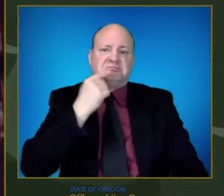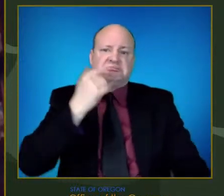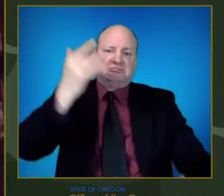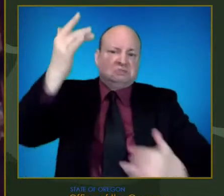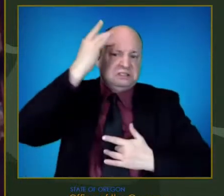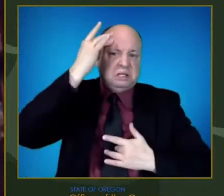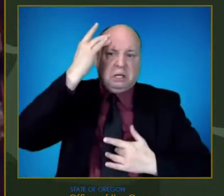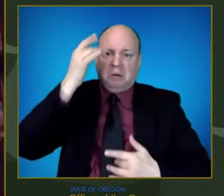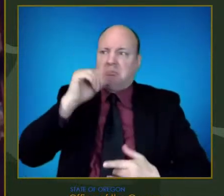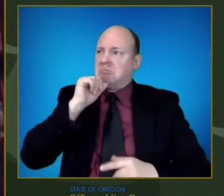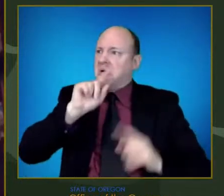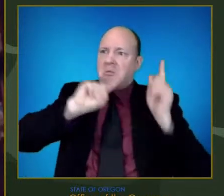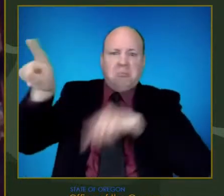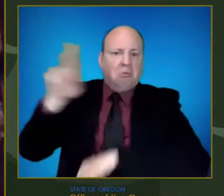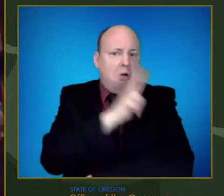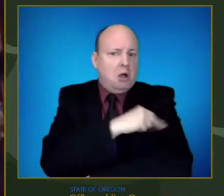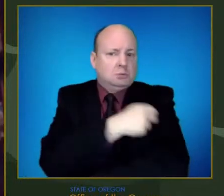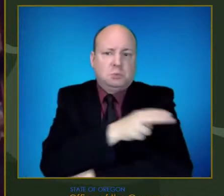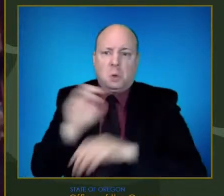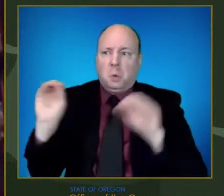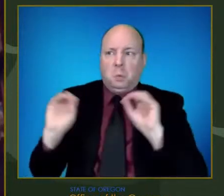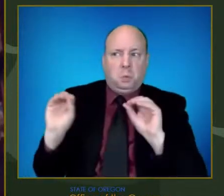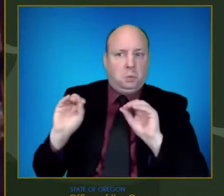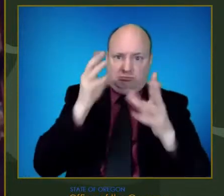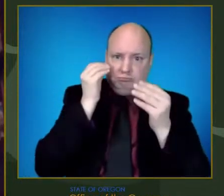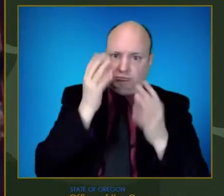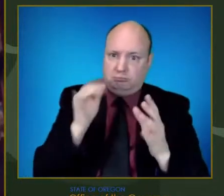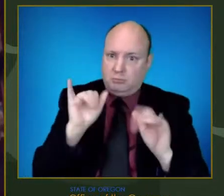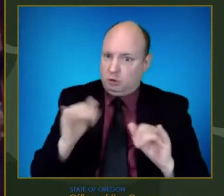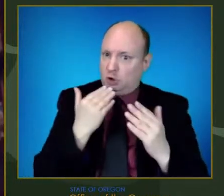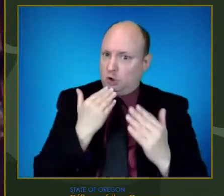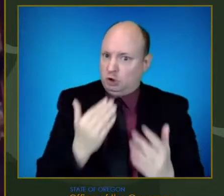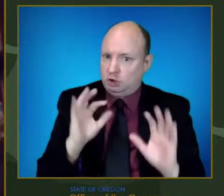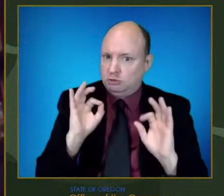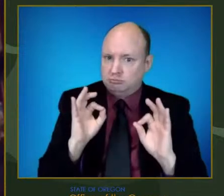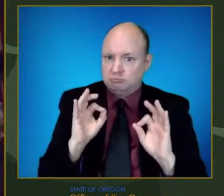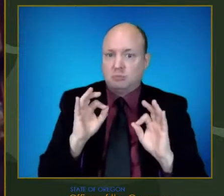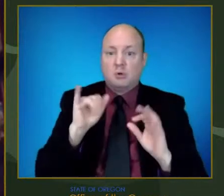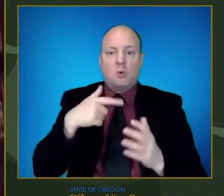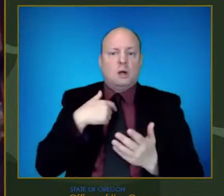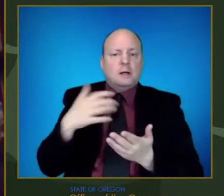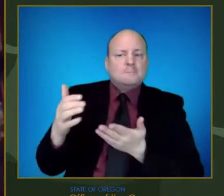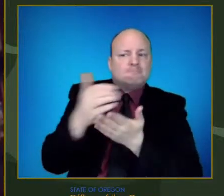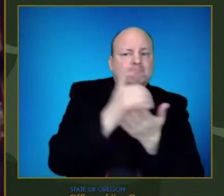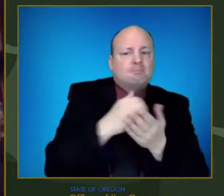these individuals. So we'll continue to work to collect that data and share it in the near future.